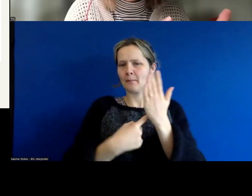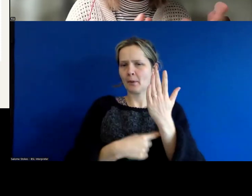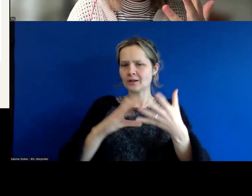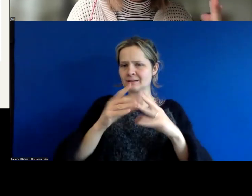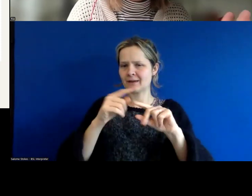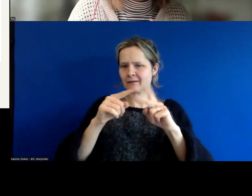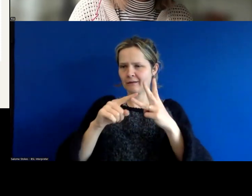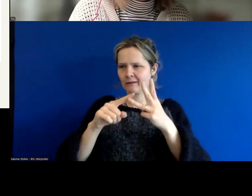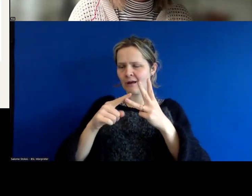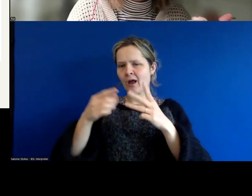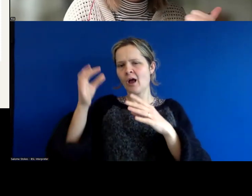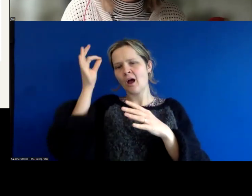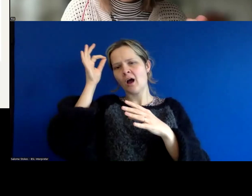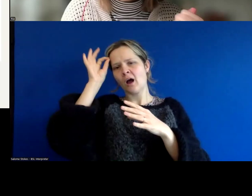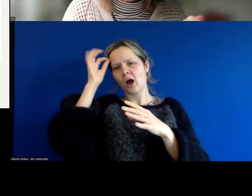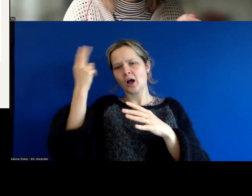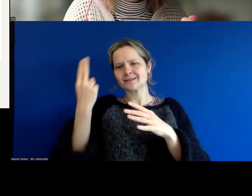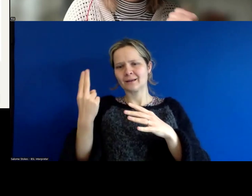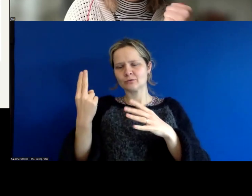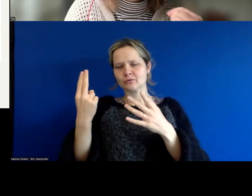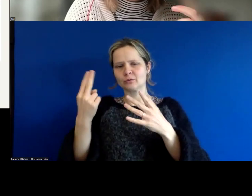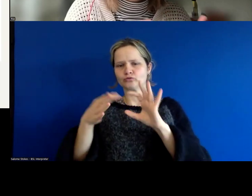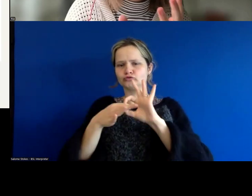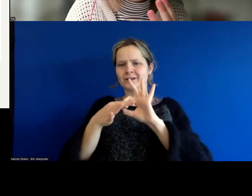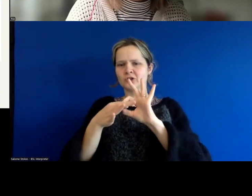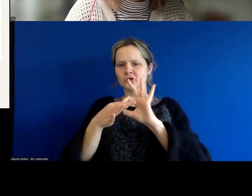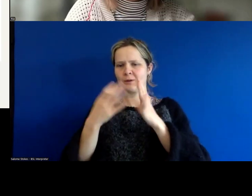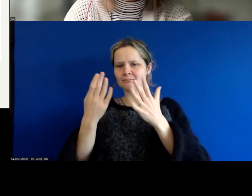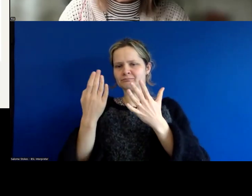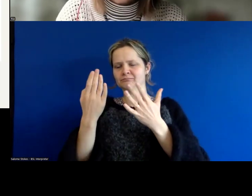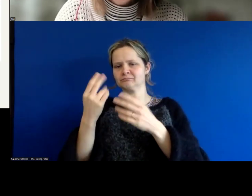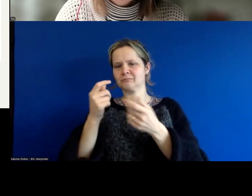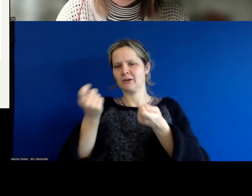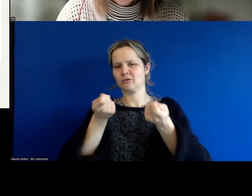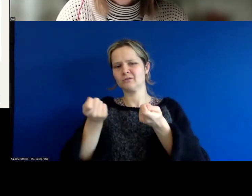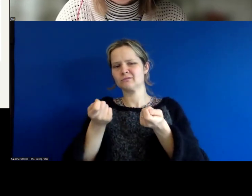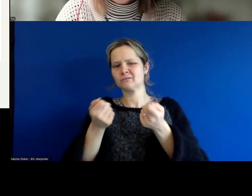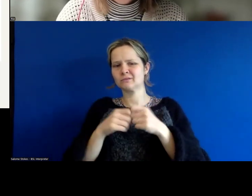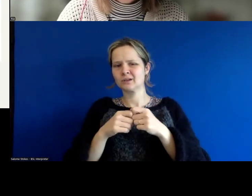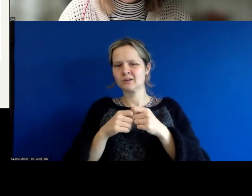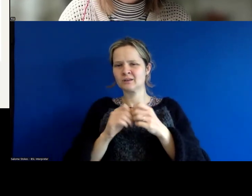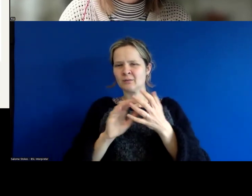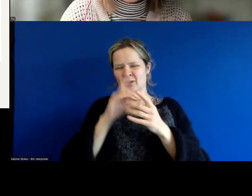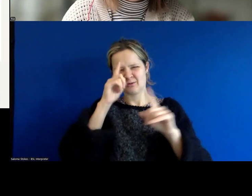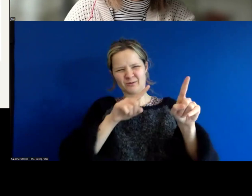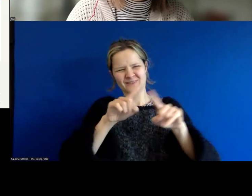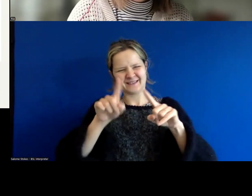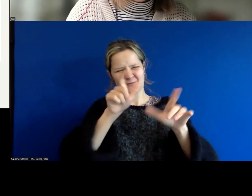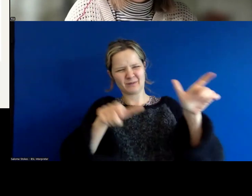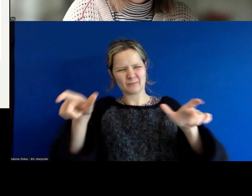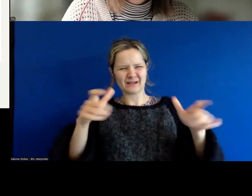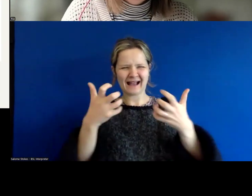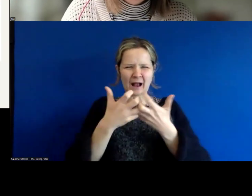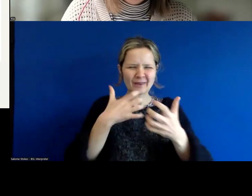manager. So we were trying to ensure that each different type of user would be able to interact with the platform.